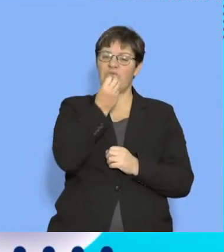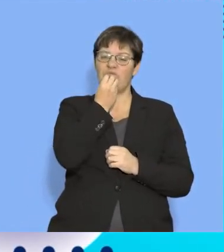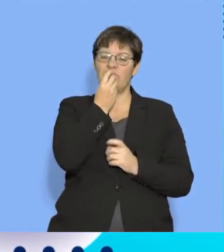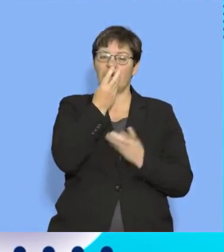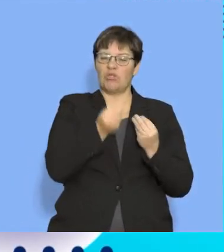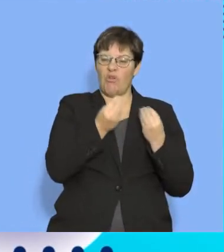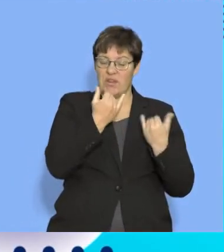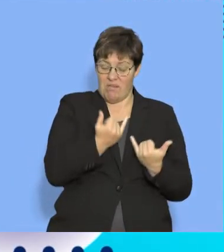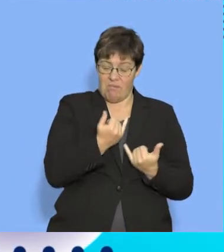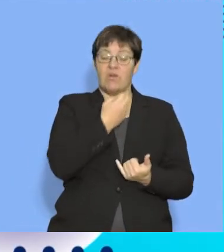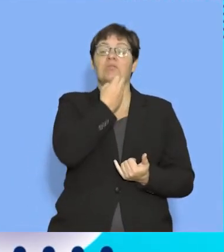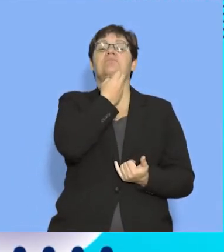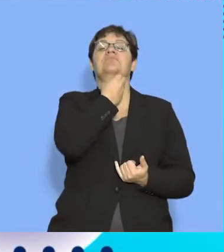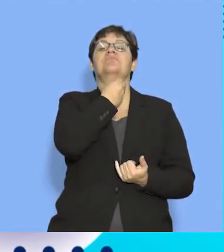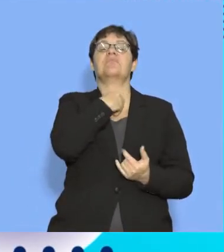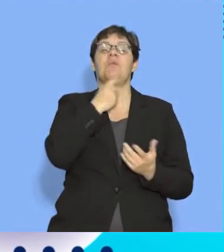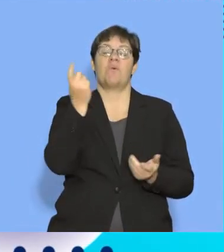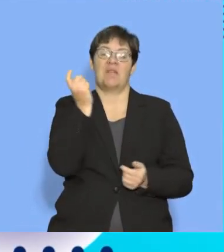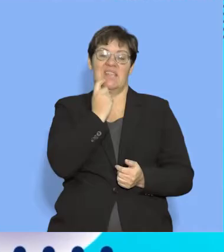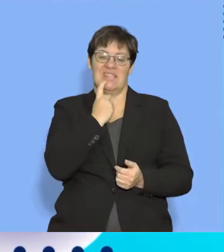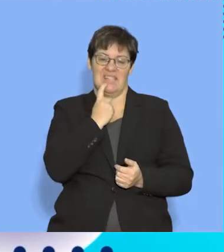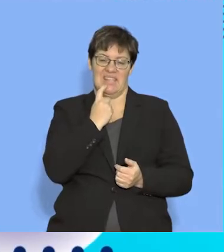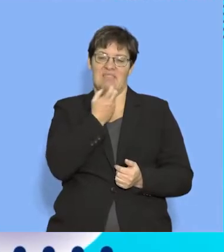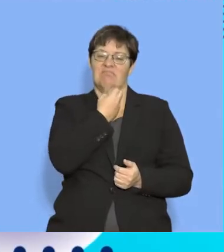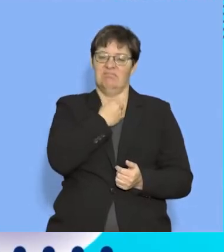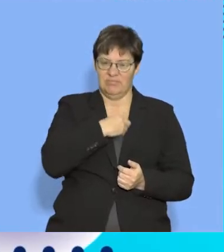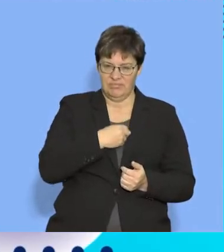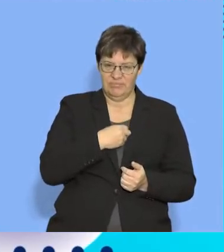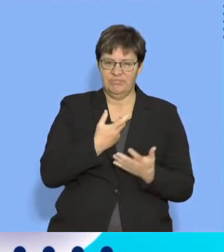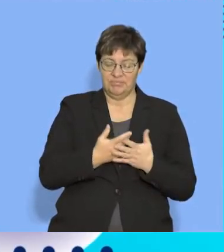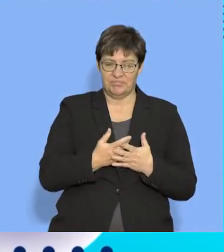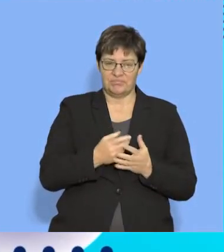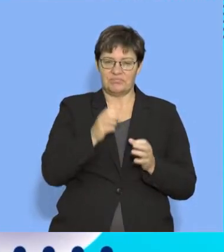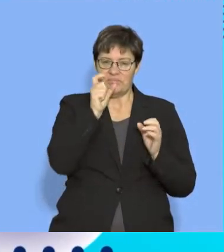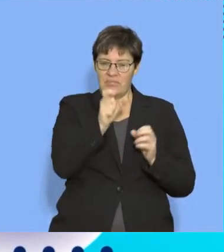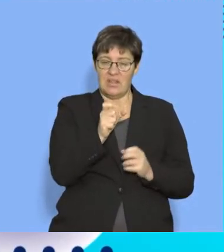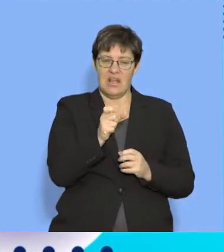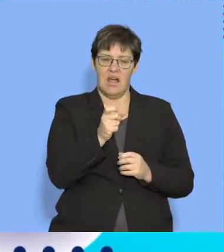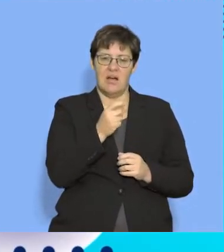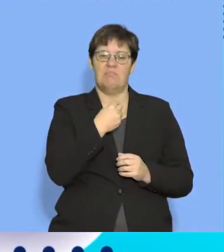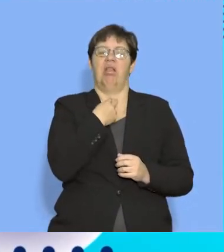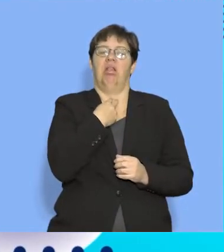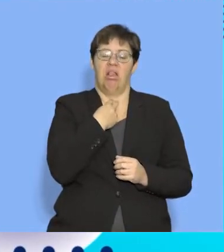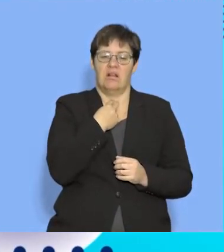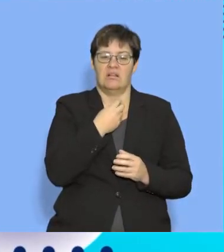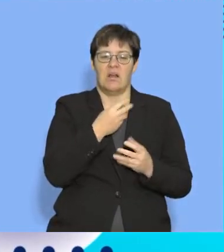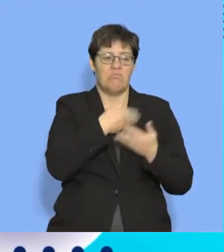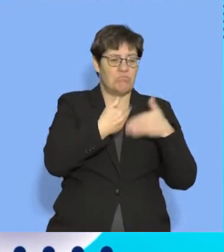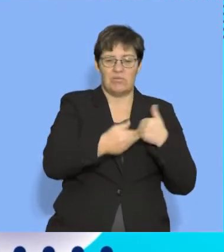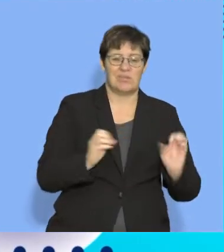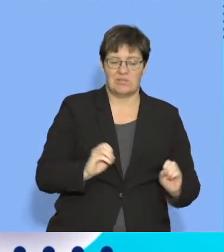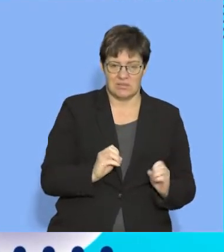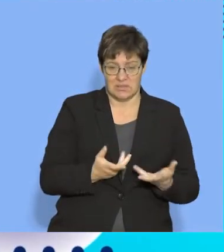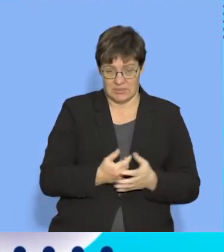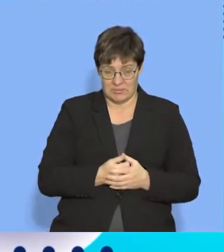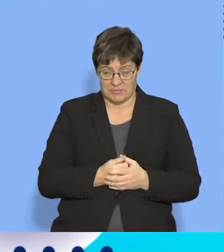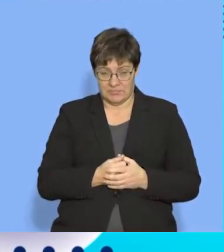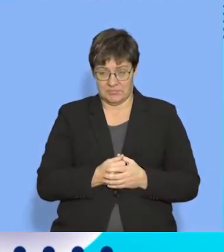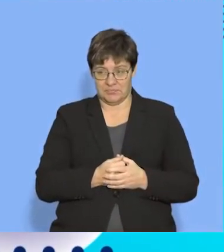it to travel through much easier than a chunk of meal that hasn't been processed by